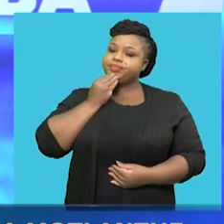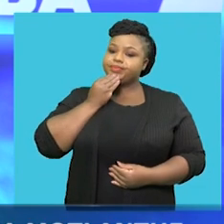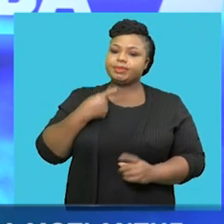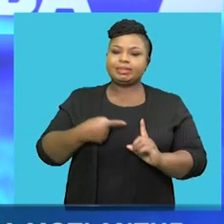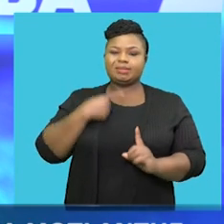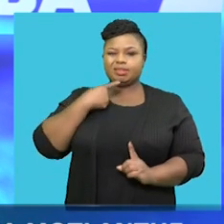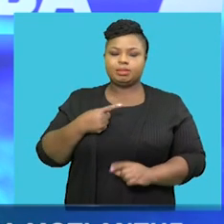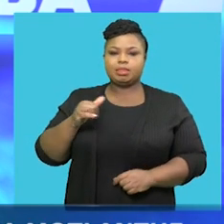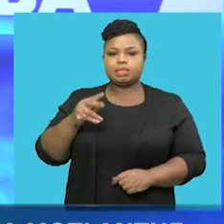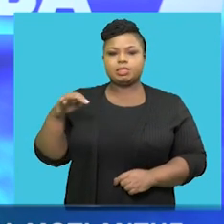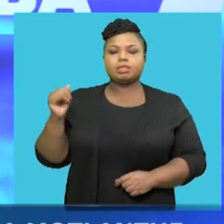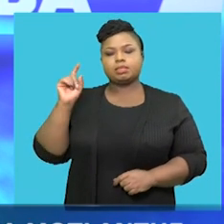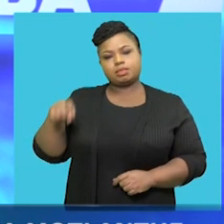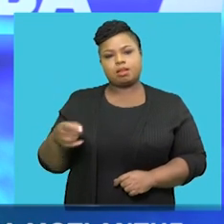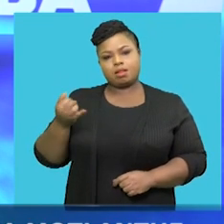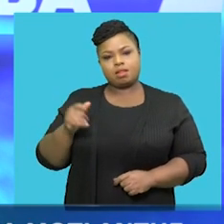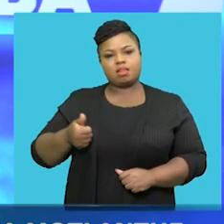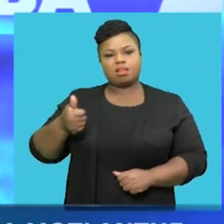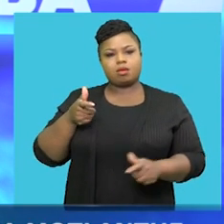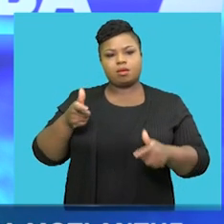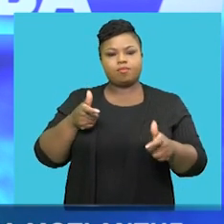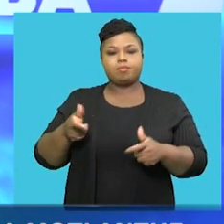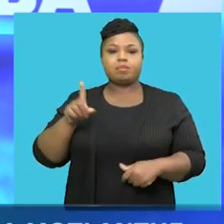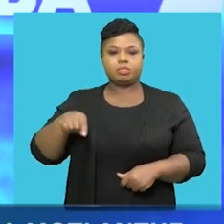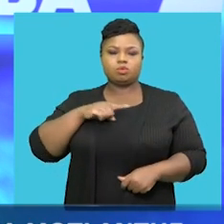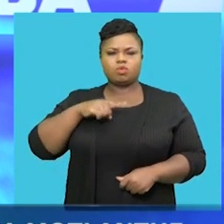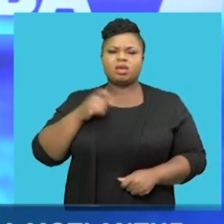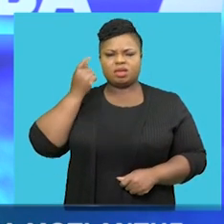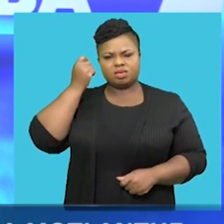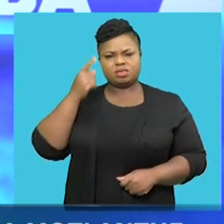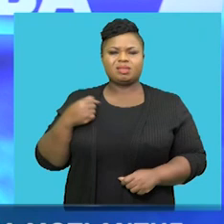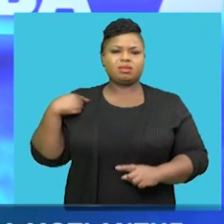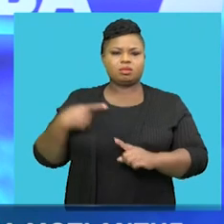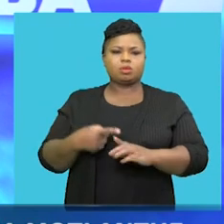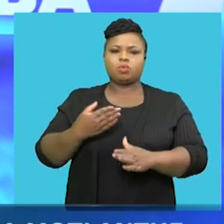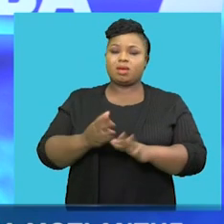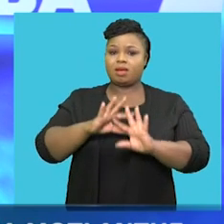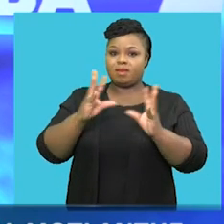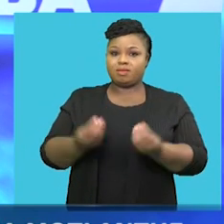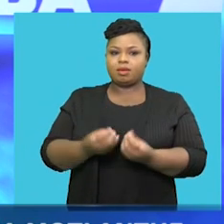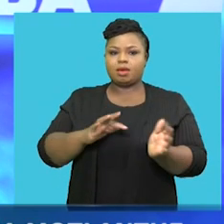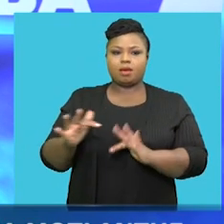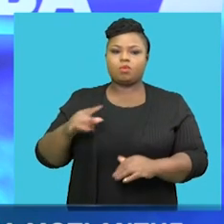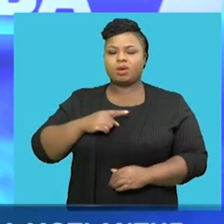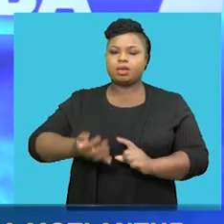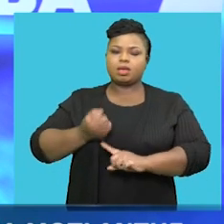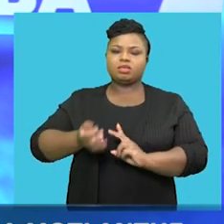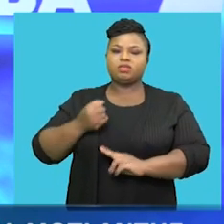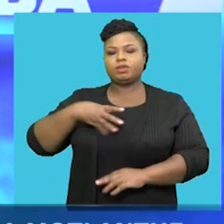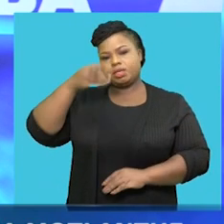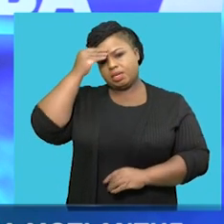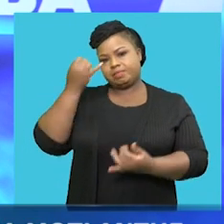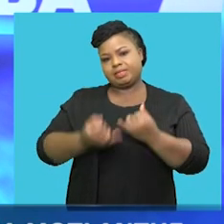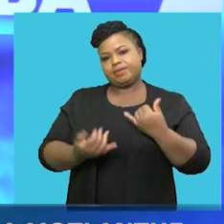i-ANC isafanele ukuba kulawulo esitsho esithi eli qela liyaziqonda indlela esisebenza ngayo izinto linamava kwaye lifundile